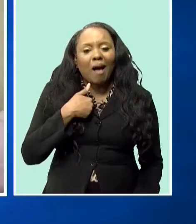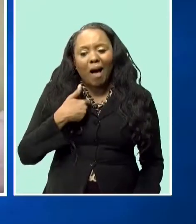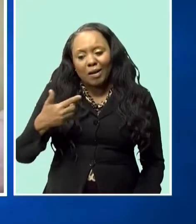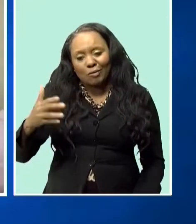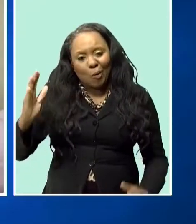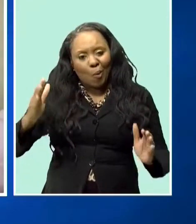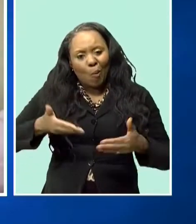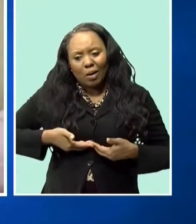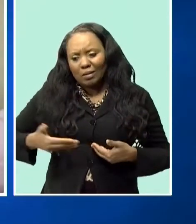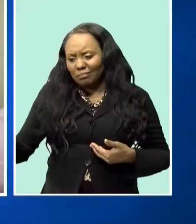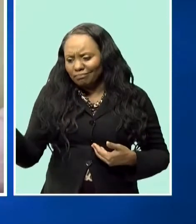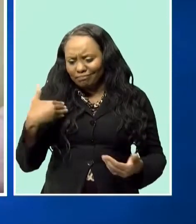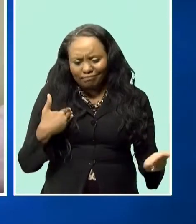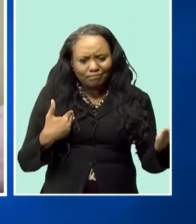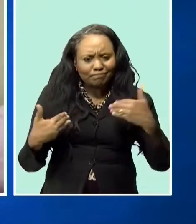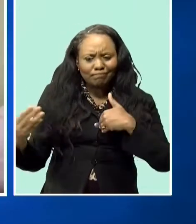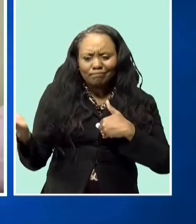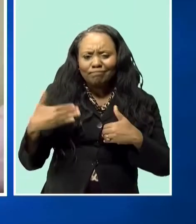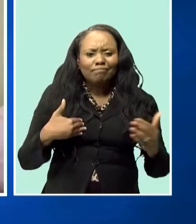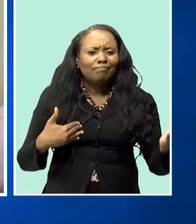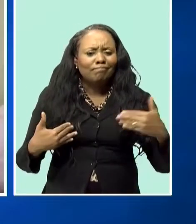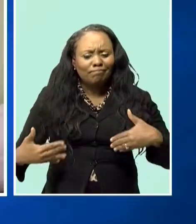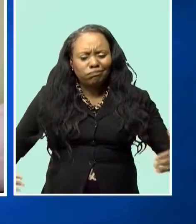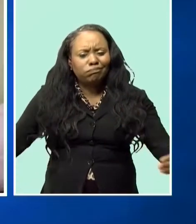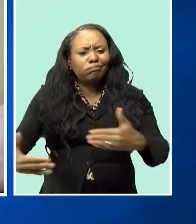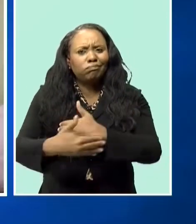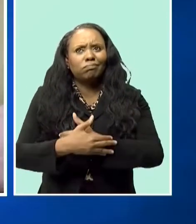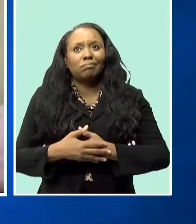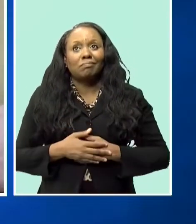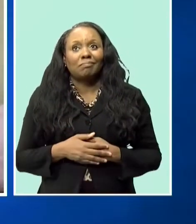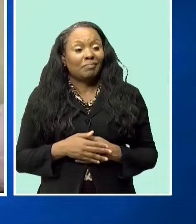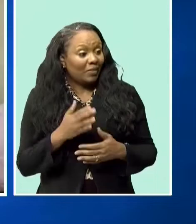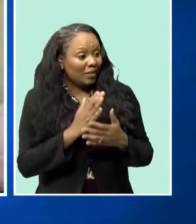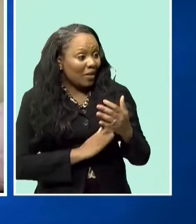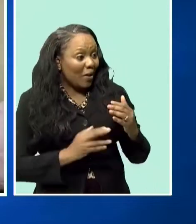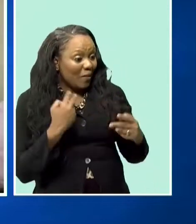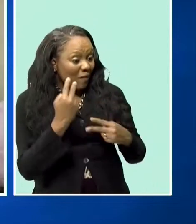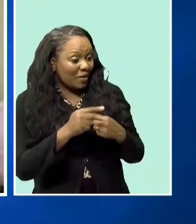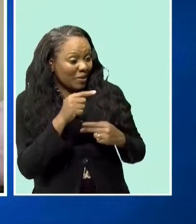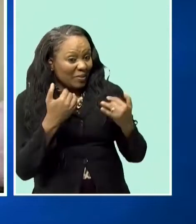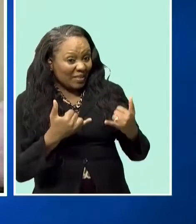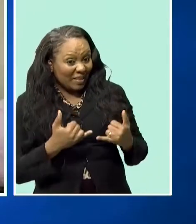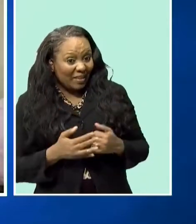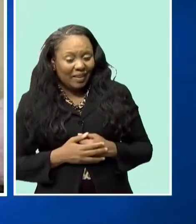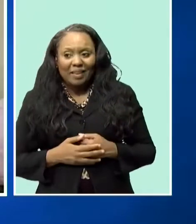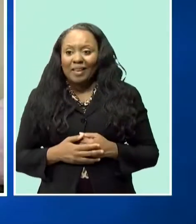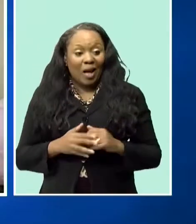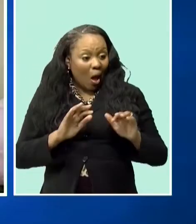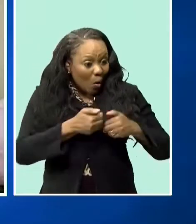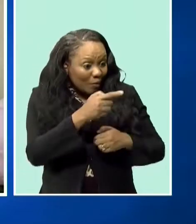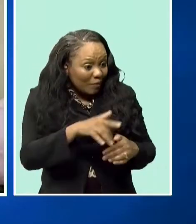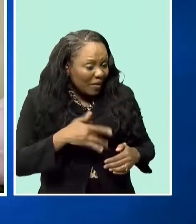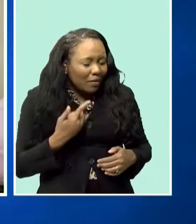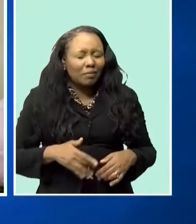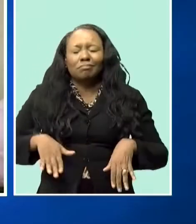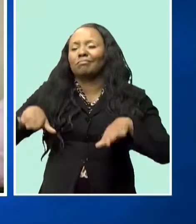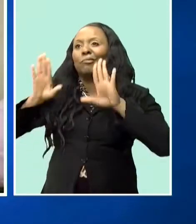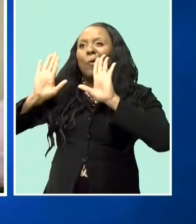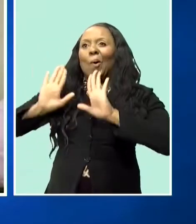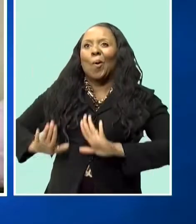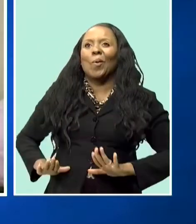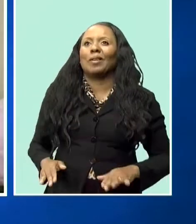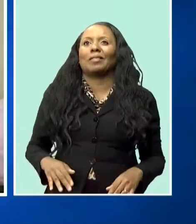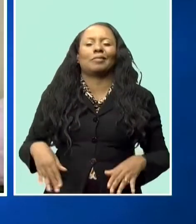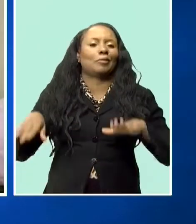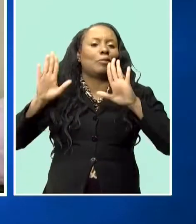all. And they've all shown me the appreciation. And some came to visit you today. How Yes. did that make you feel? Great, great, great. Great is a